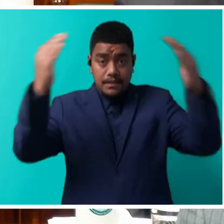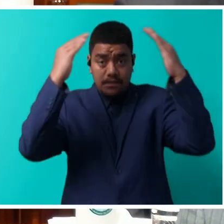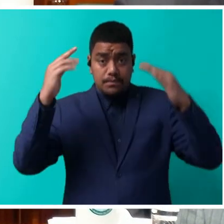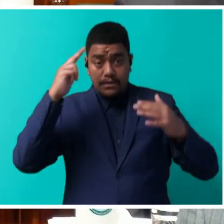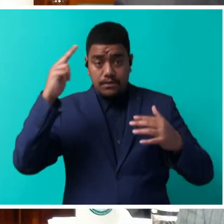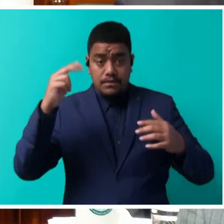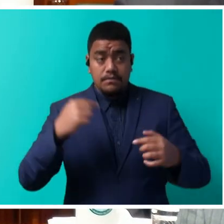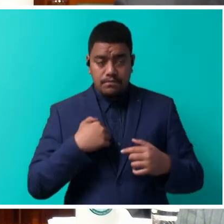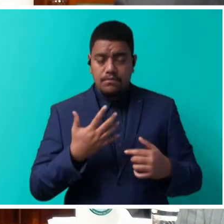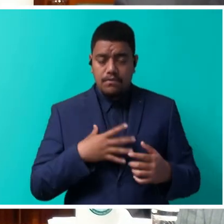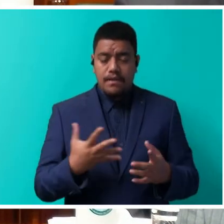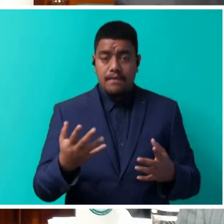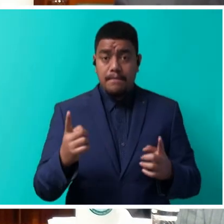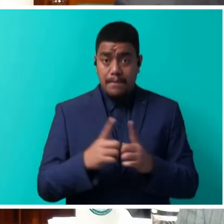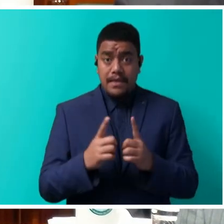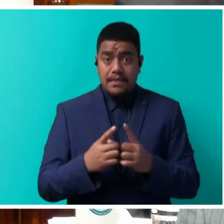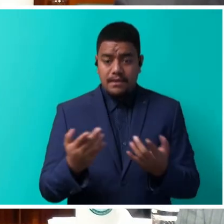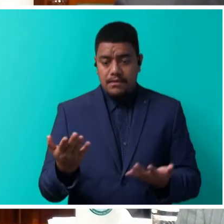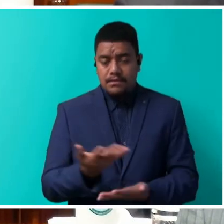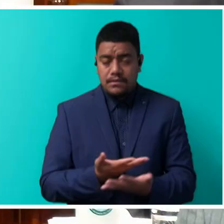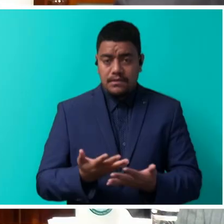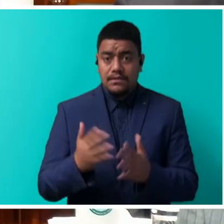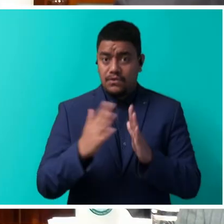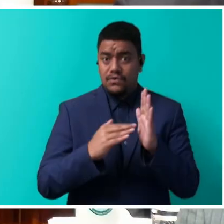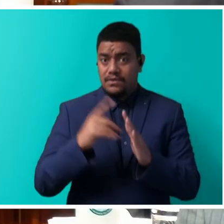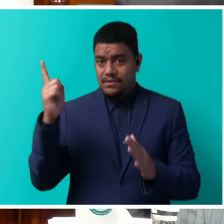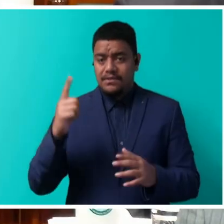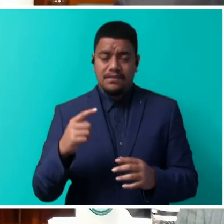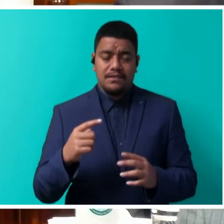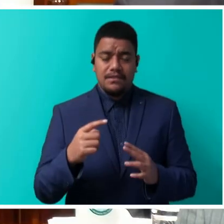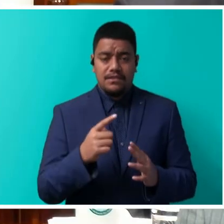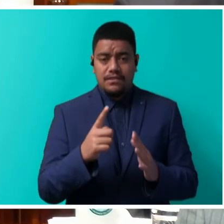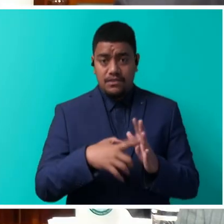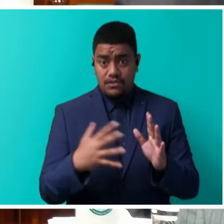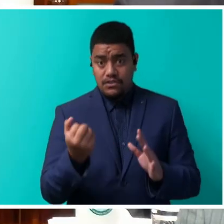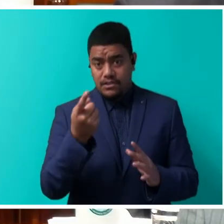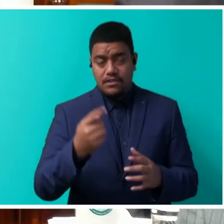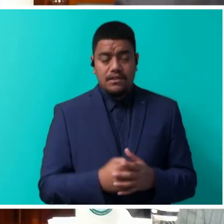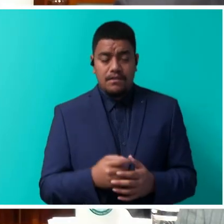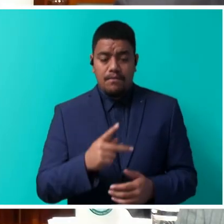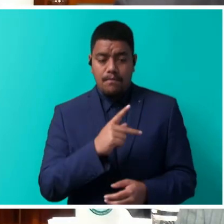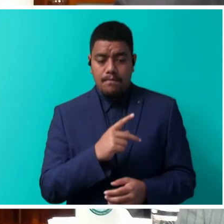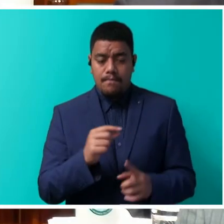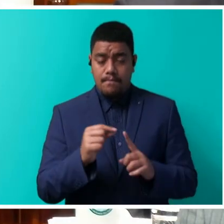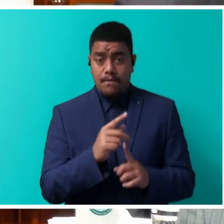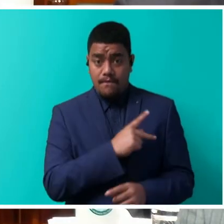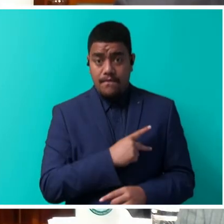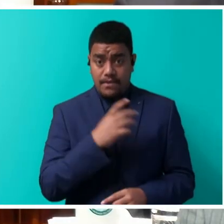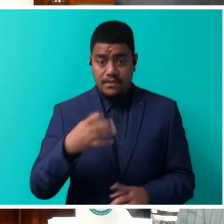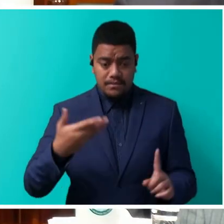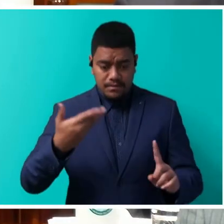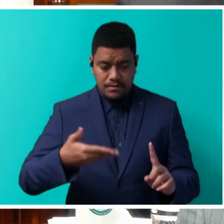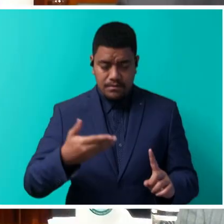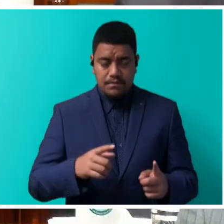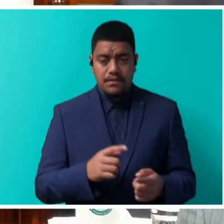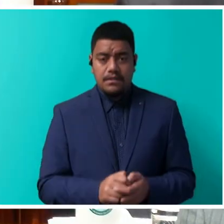I also held meetings with the New Zealand Ministry of Justice and senior ministry officials, as well as with Professor John Frenham of Victoria